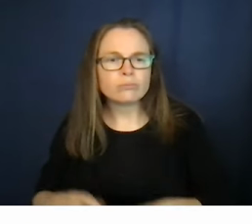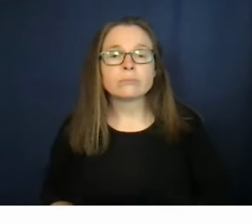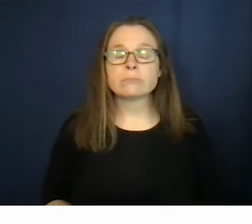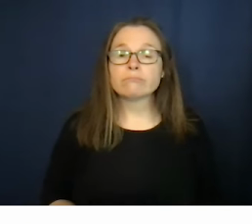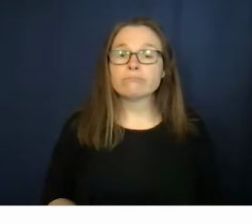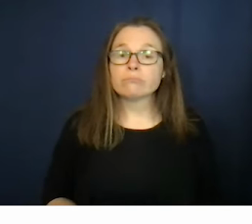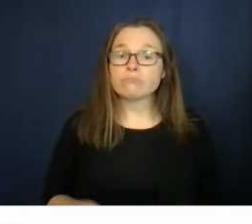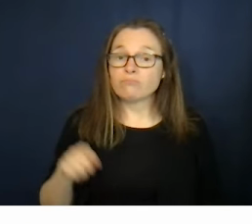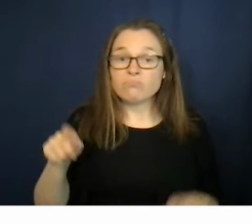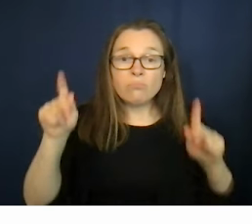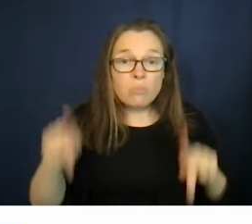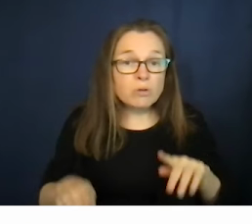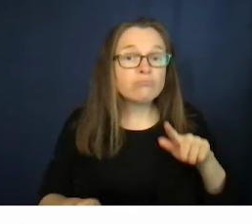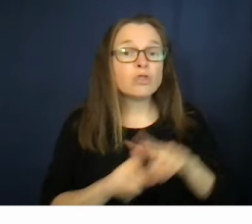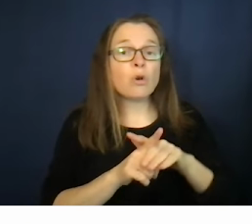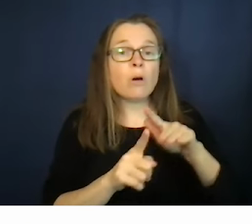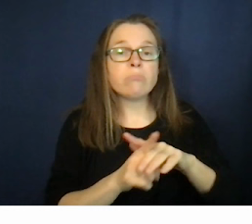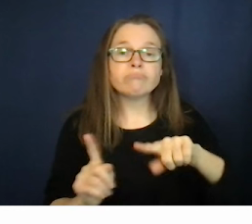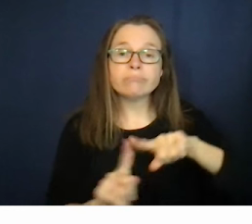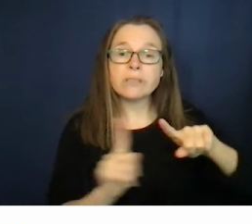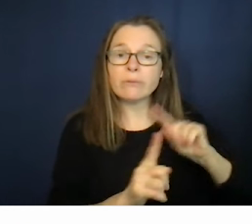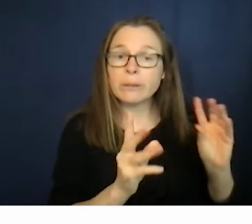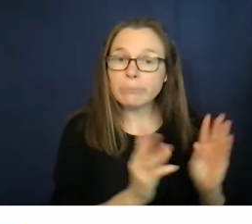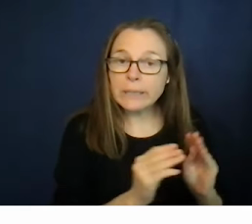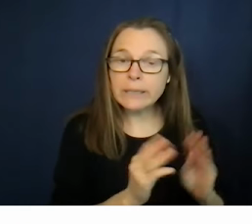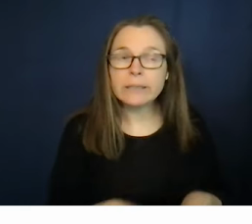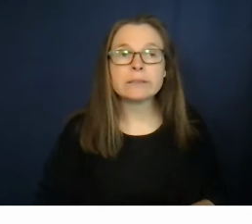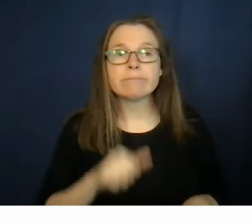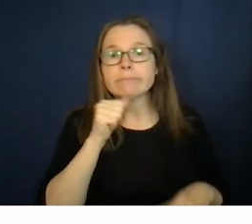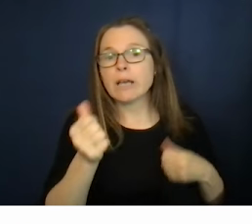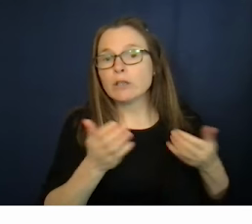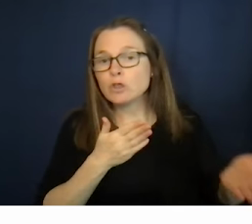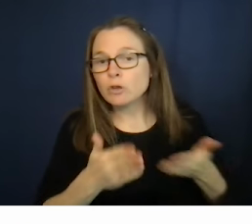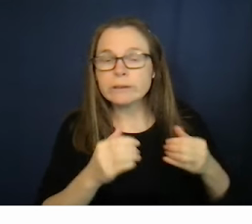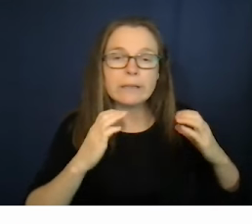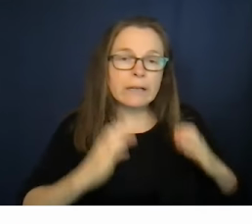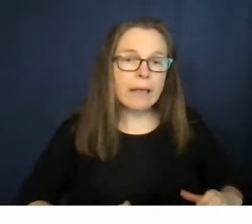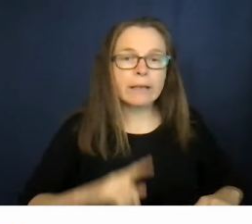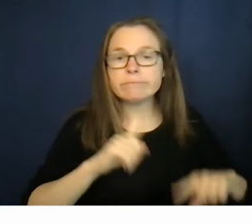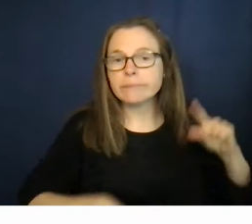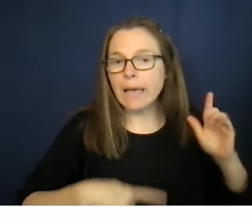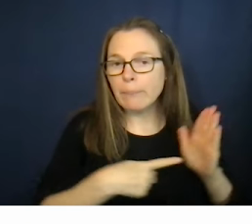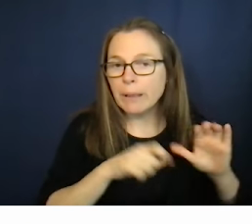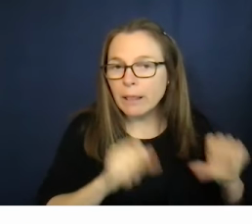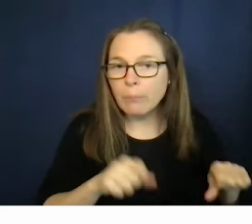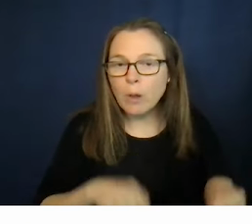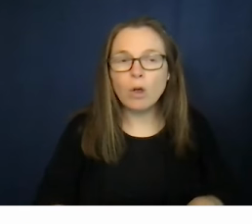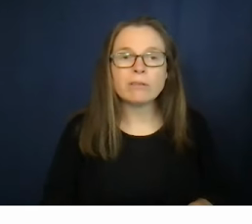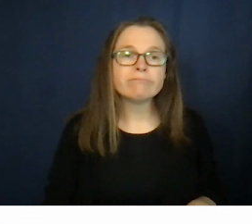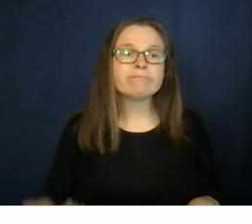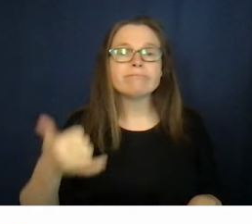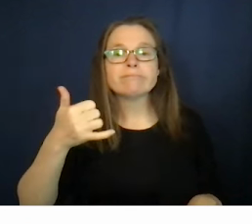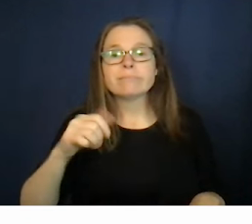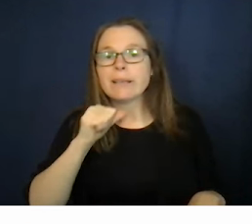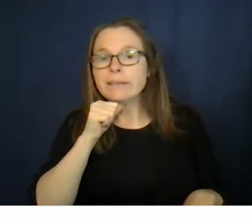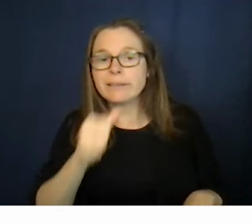the person might be attending, not serving the client, not a billable unit of service, not answering the phones,